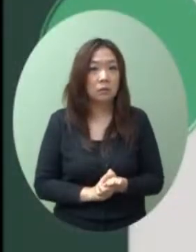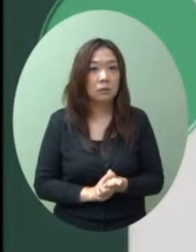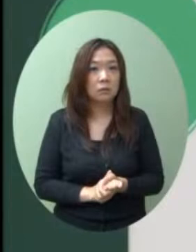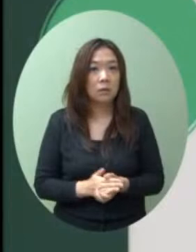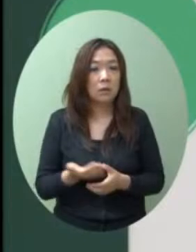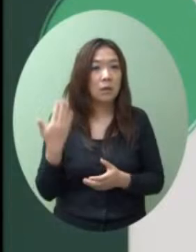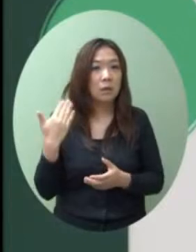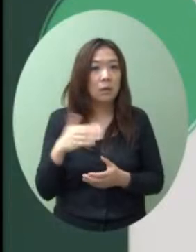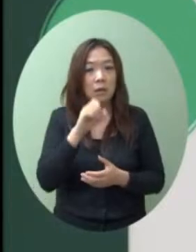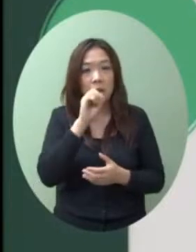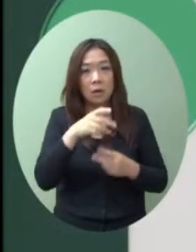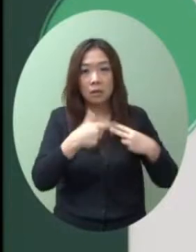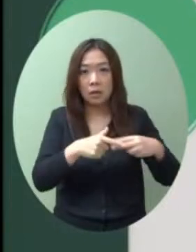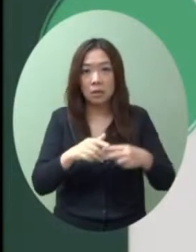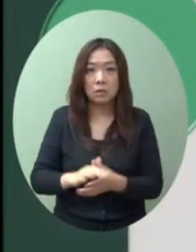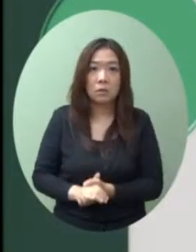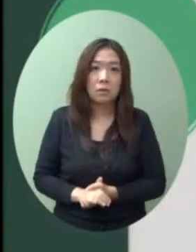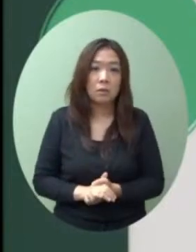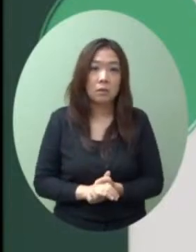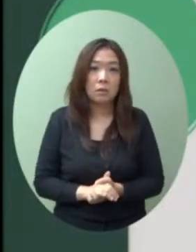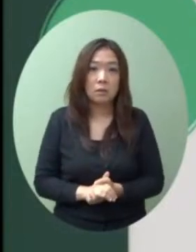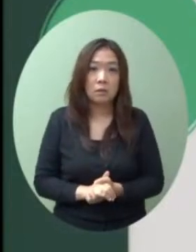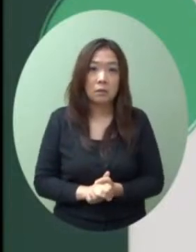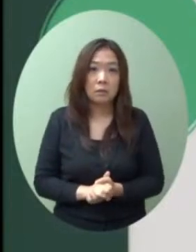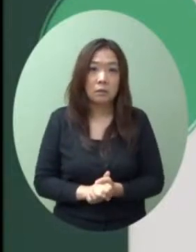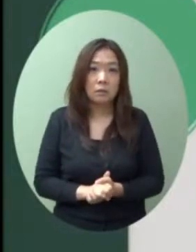Now, as the video clip has shown,